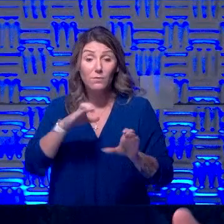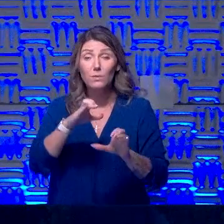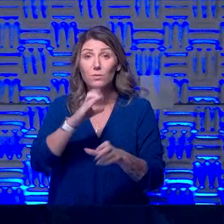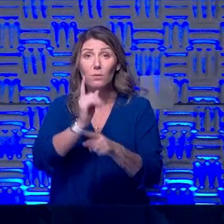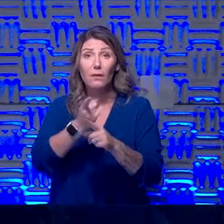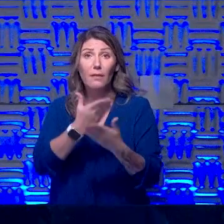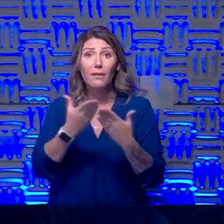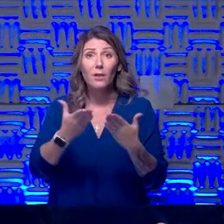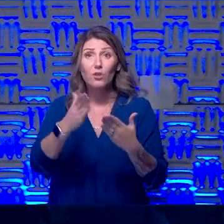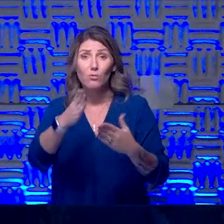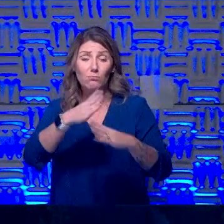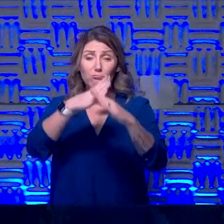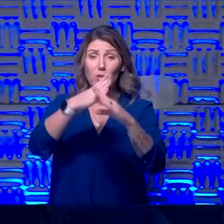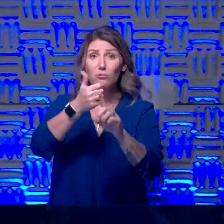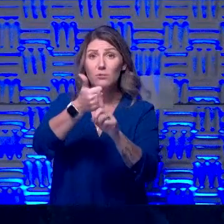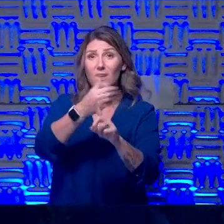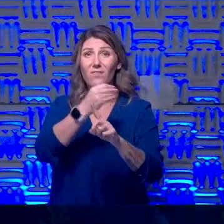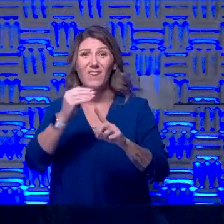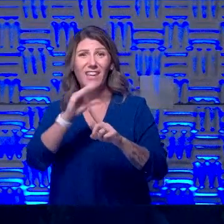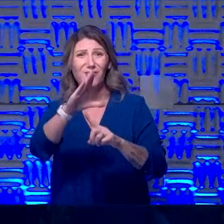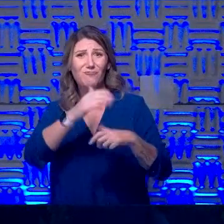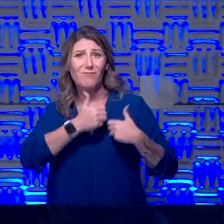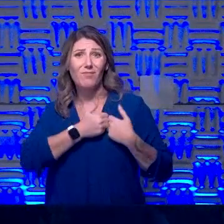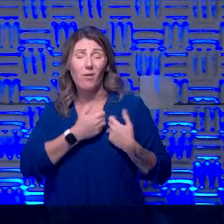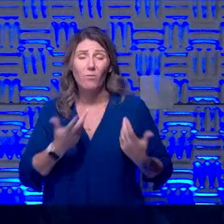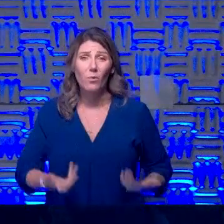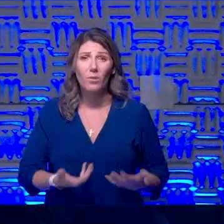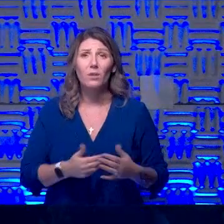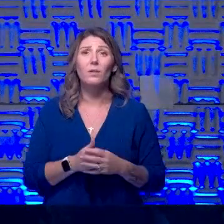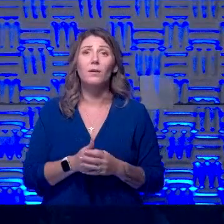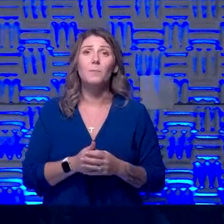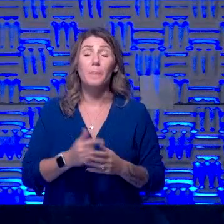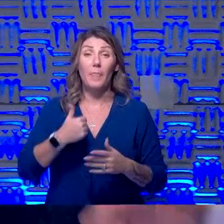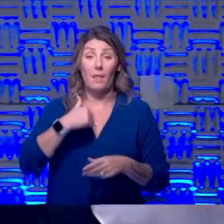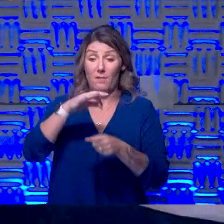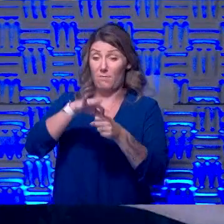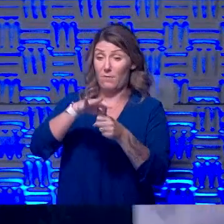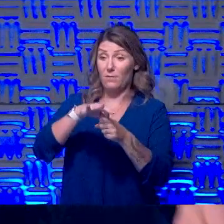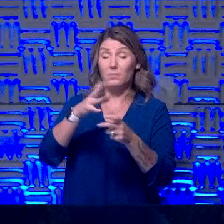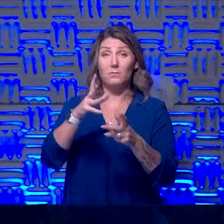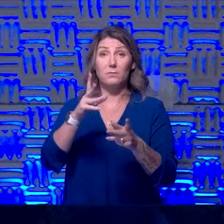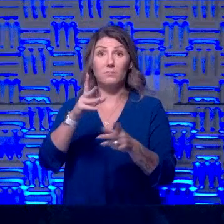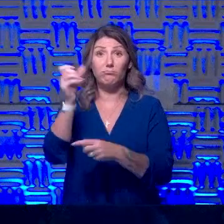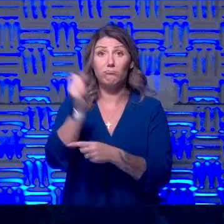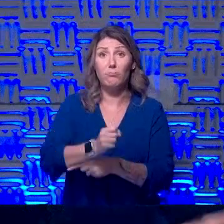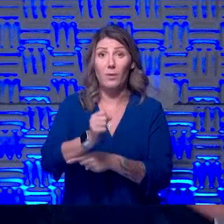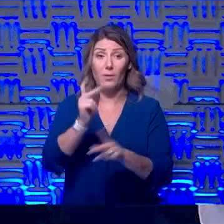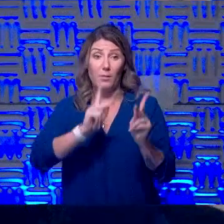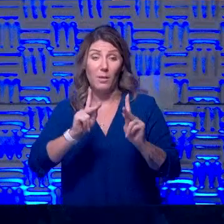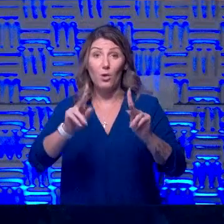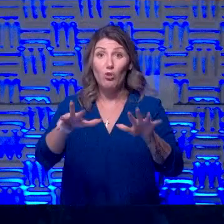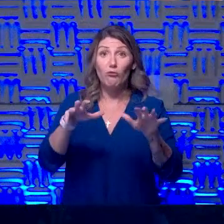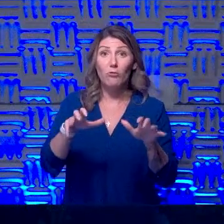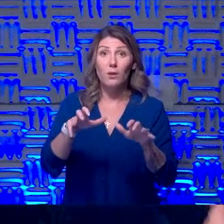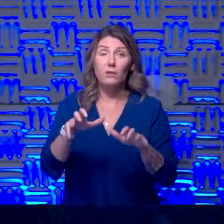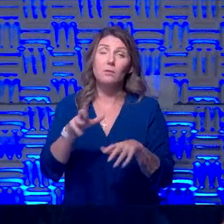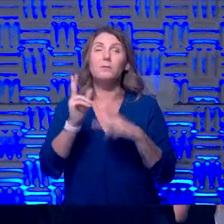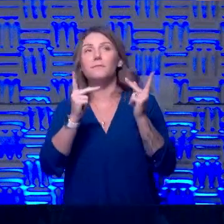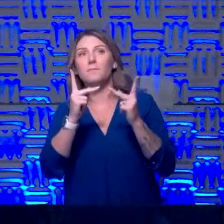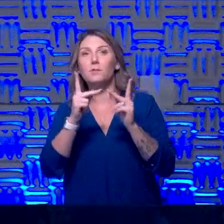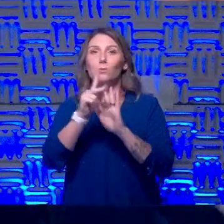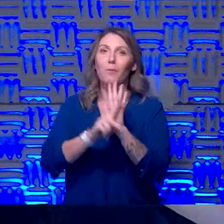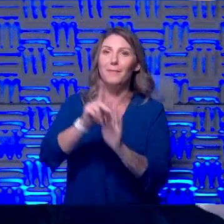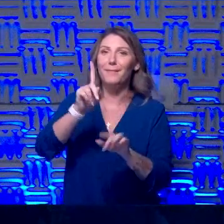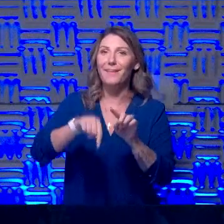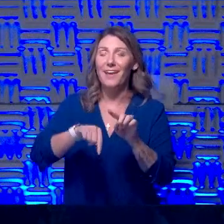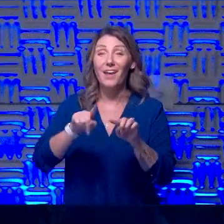protect yourself and you'll protect your loved ones. I'd volunteer to take people down to the freezer if I could. We have visitor policy, can't really do that.